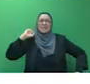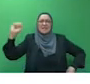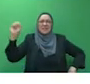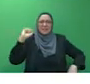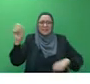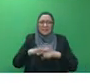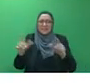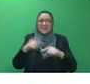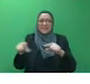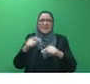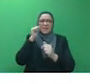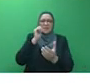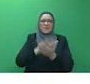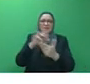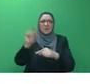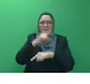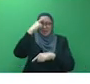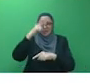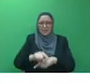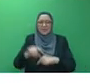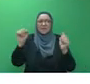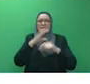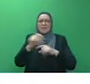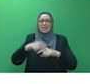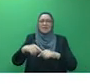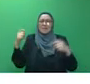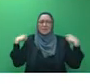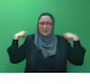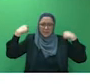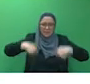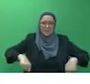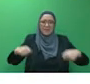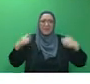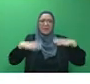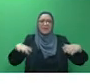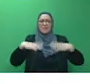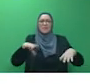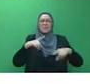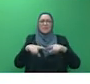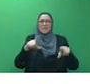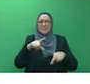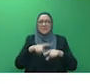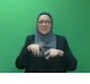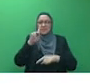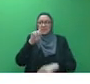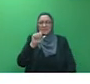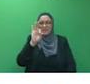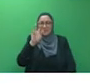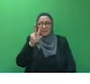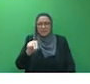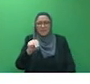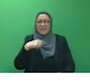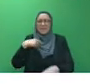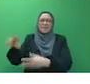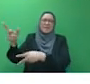drying towel uh that my wife uses for her hiking trips uh a big carton that i that i wear it's like a baju kelawa so